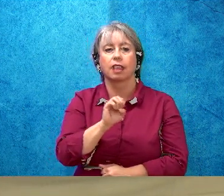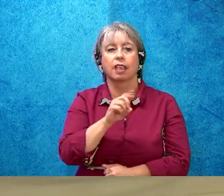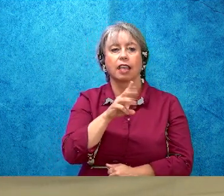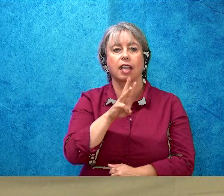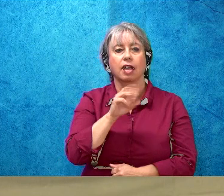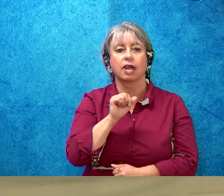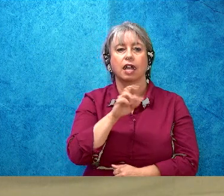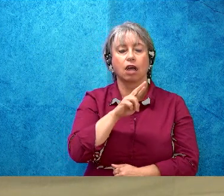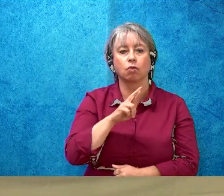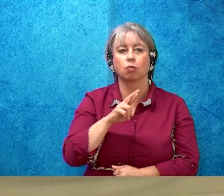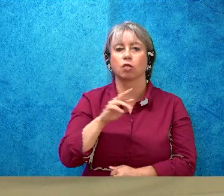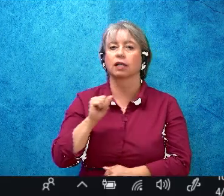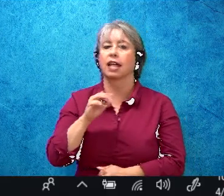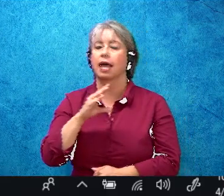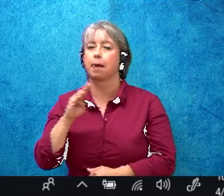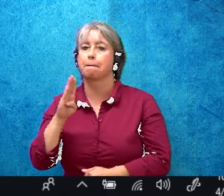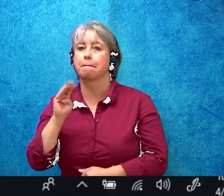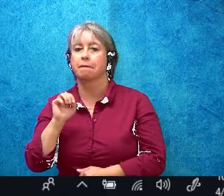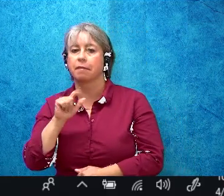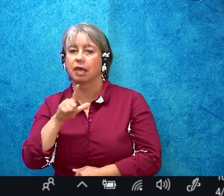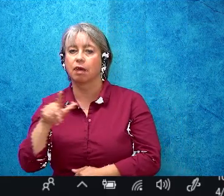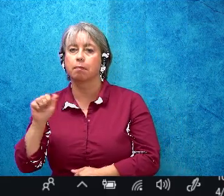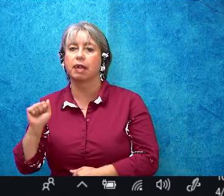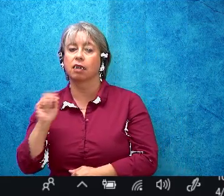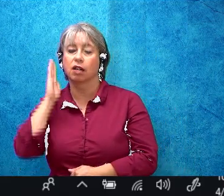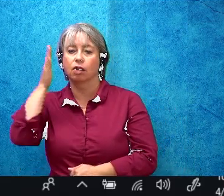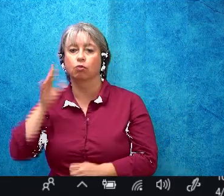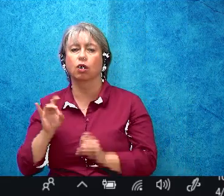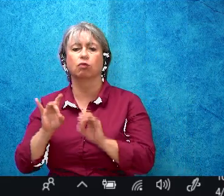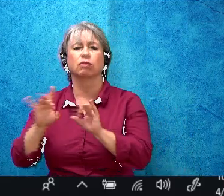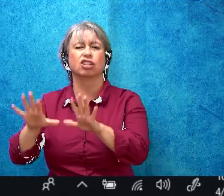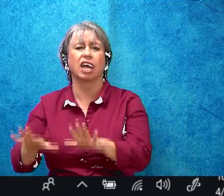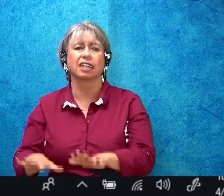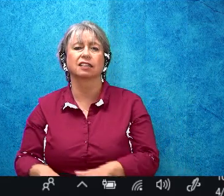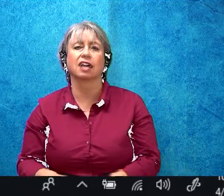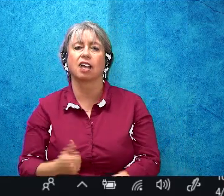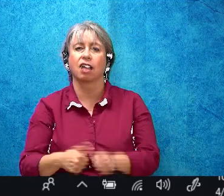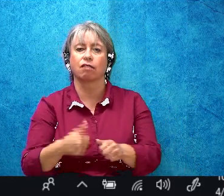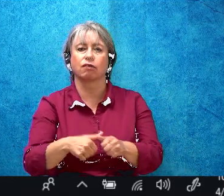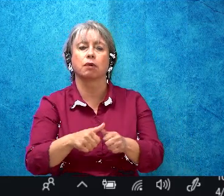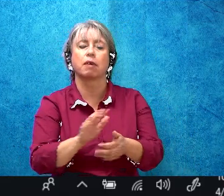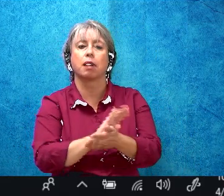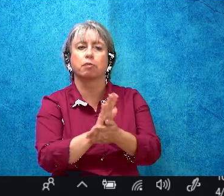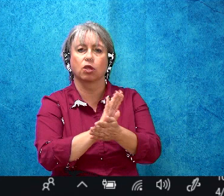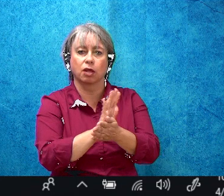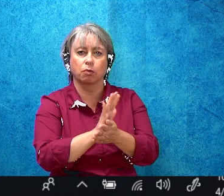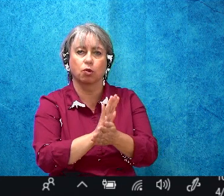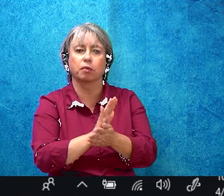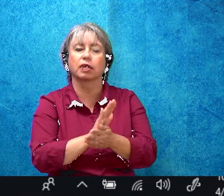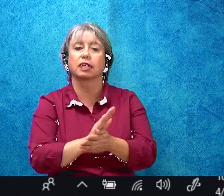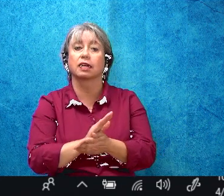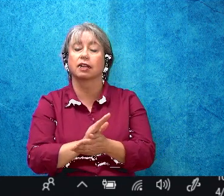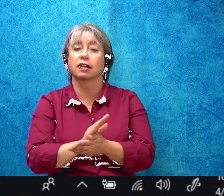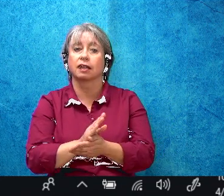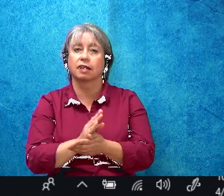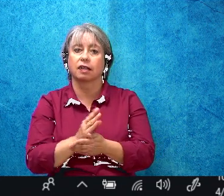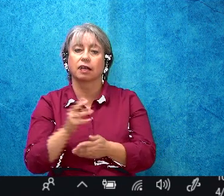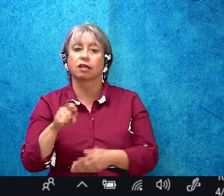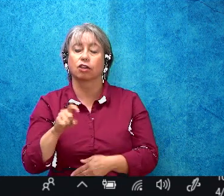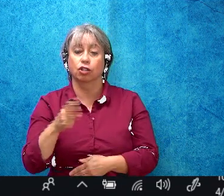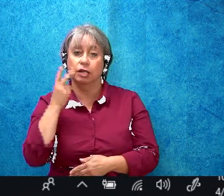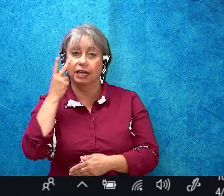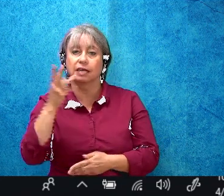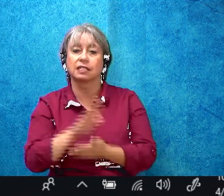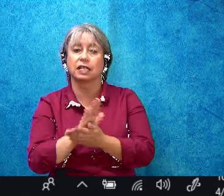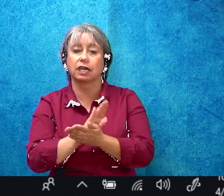is going to reject him, okay? So if you remember in the movie, and if you haven't seen it, that's a good thing for you to do this weekend after you finish all of